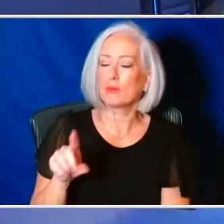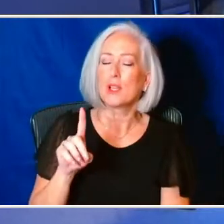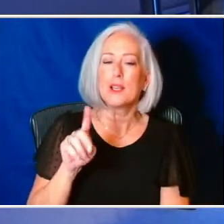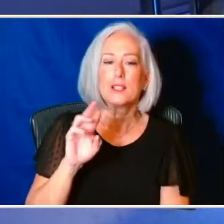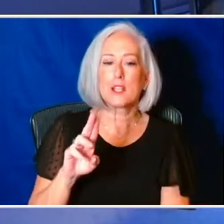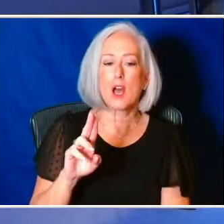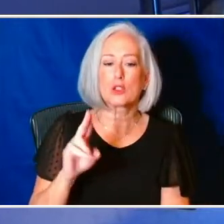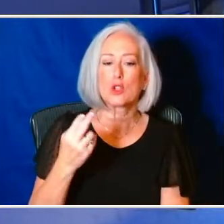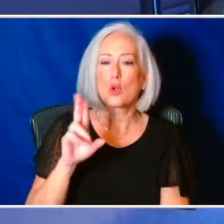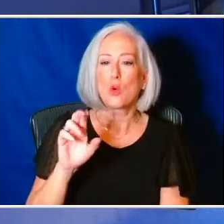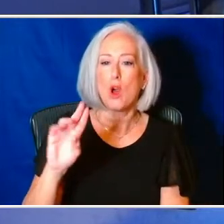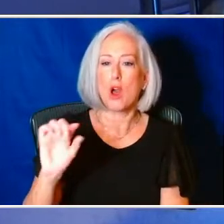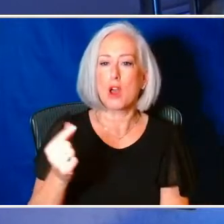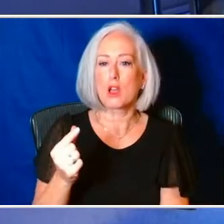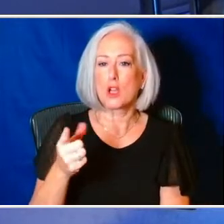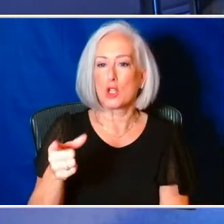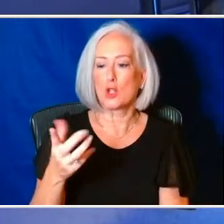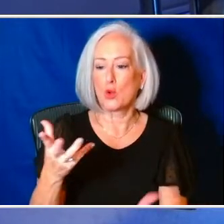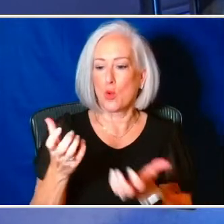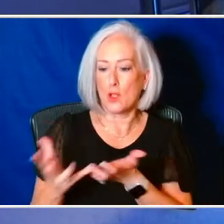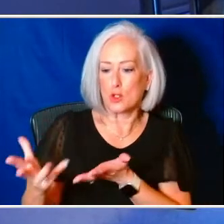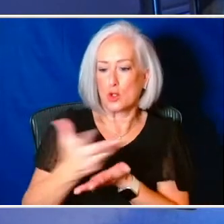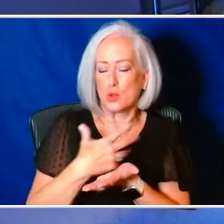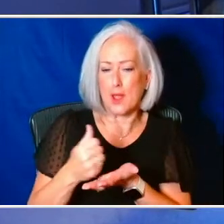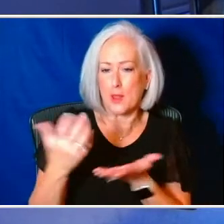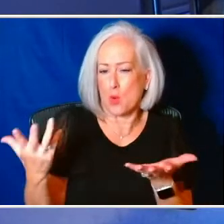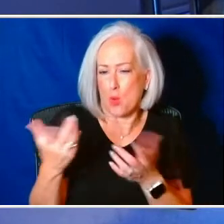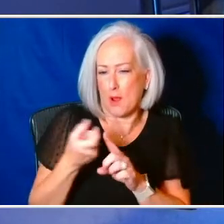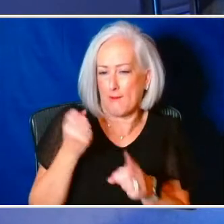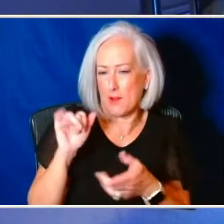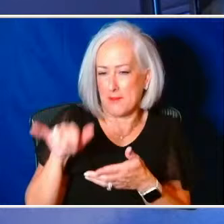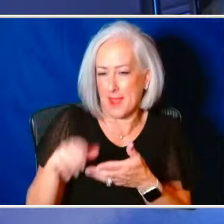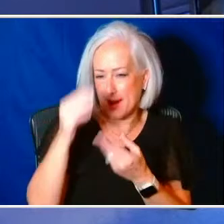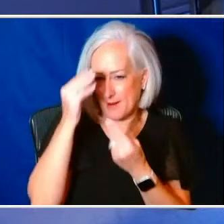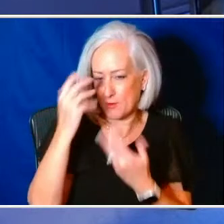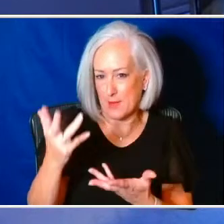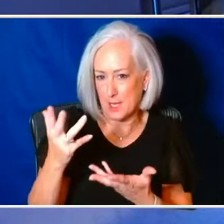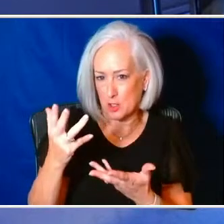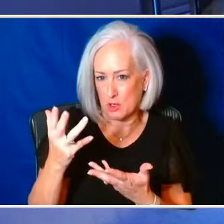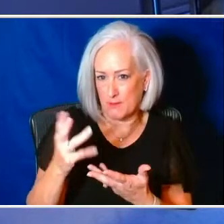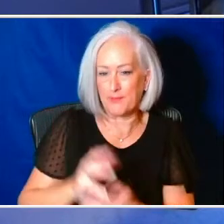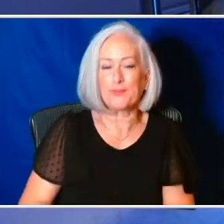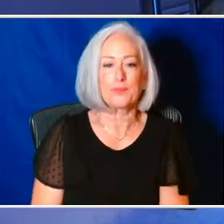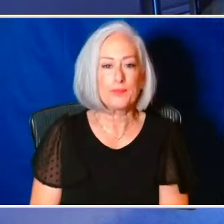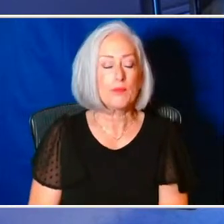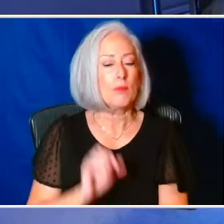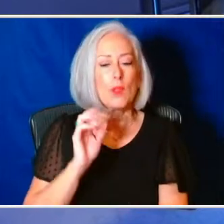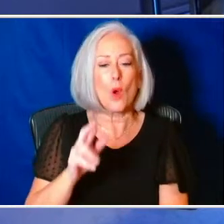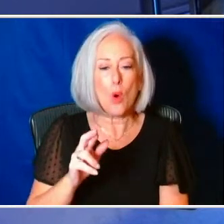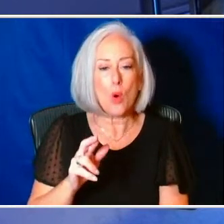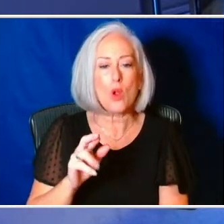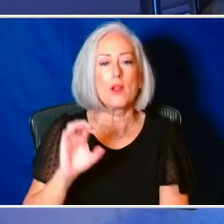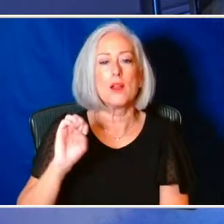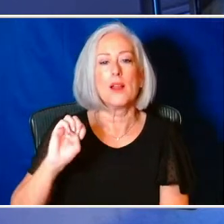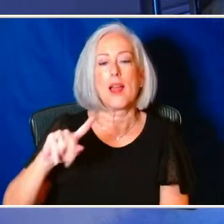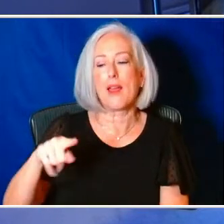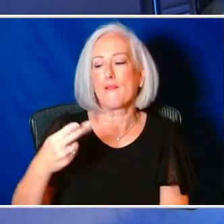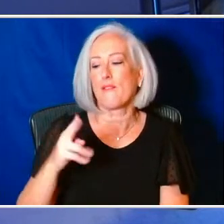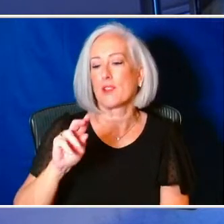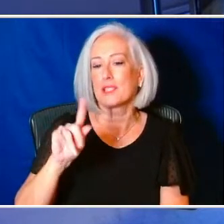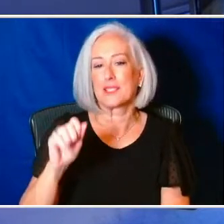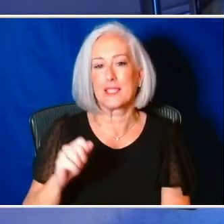Are you going to figure out this is what's causing lung cancer, this is what's causing emphysema or asthma? I mean, is it all part of it, or is it just